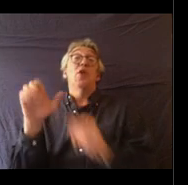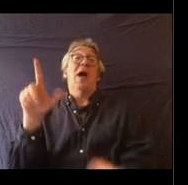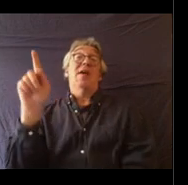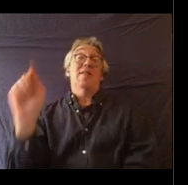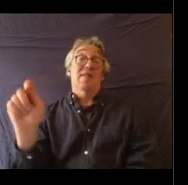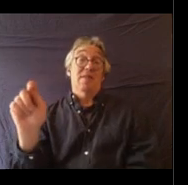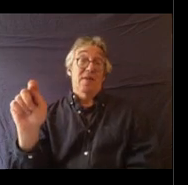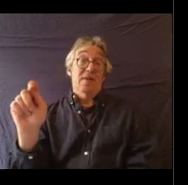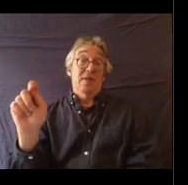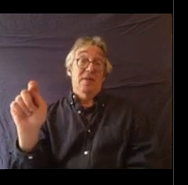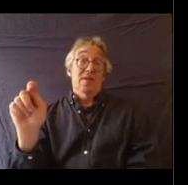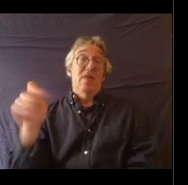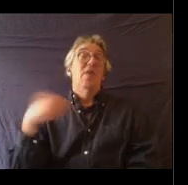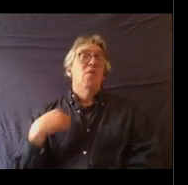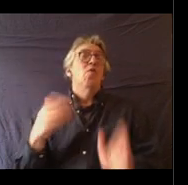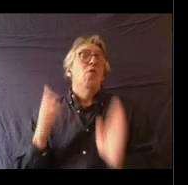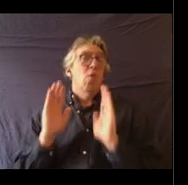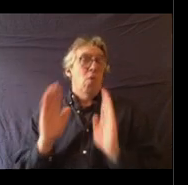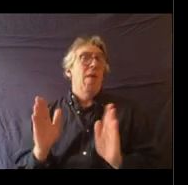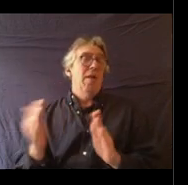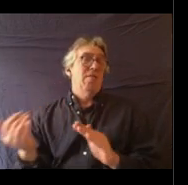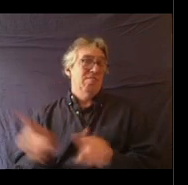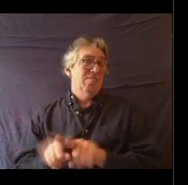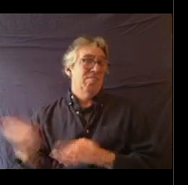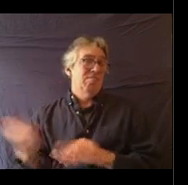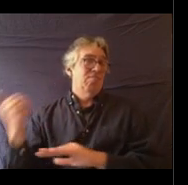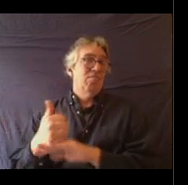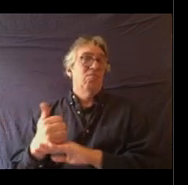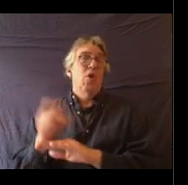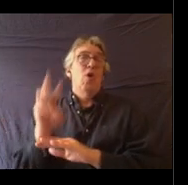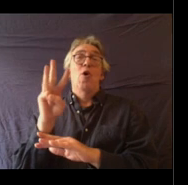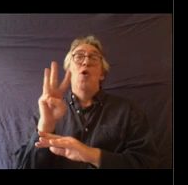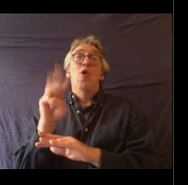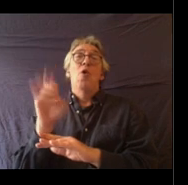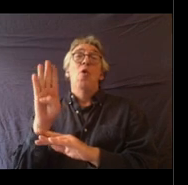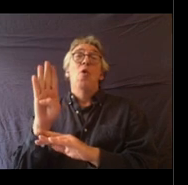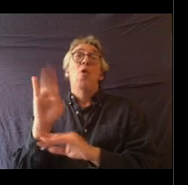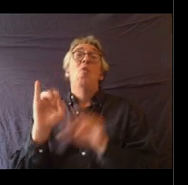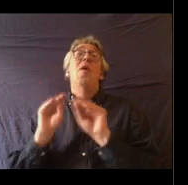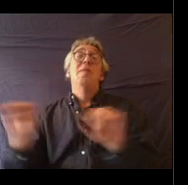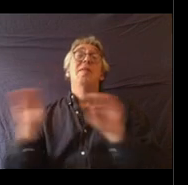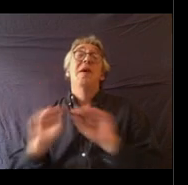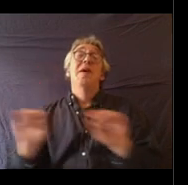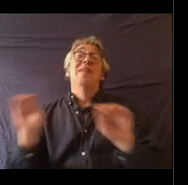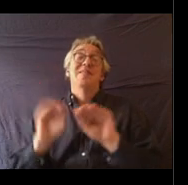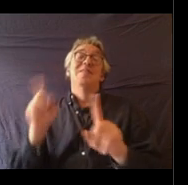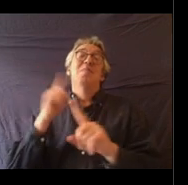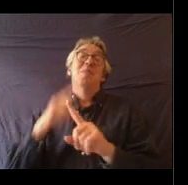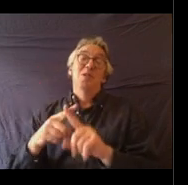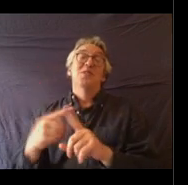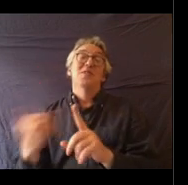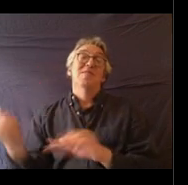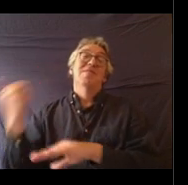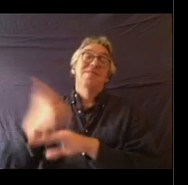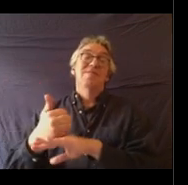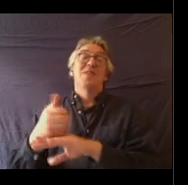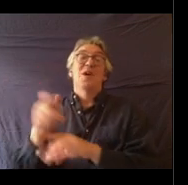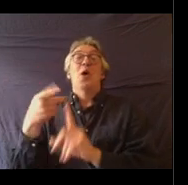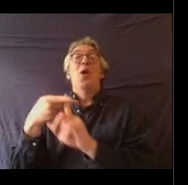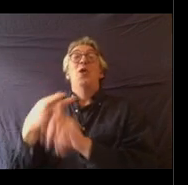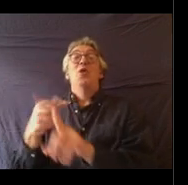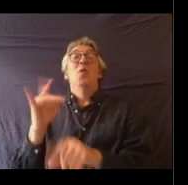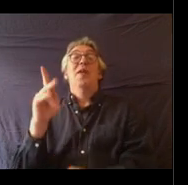also prepare a toolkit and organize a webinar to deep inside it and also get the best out of